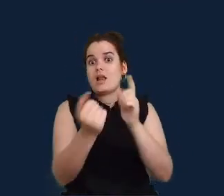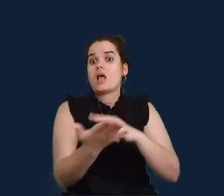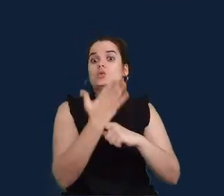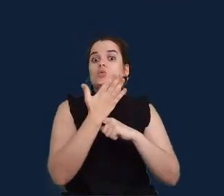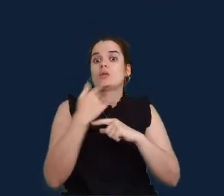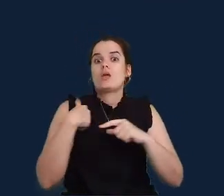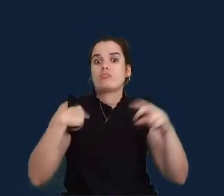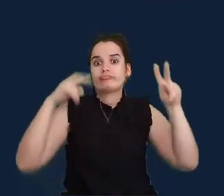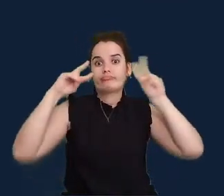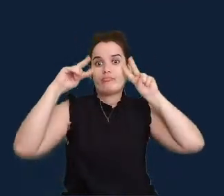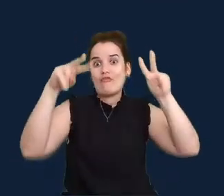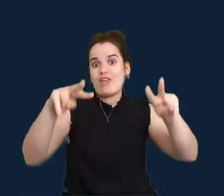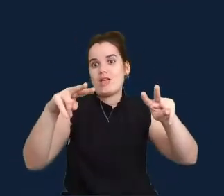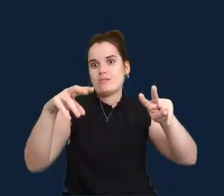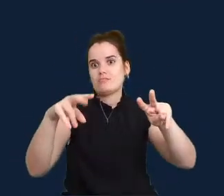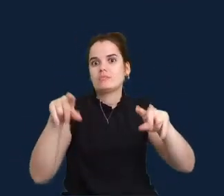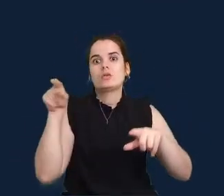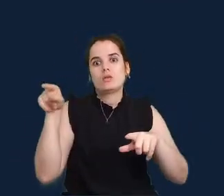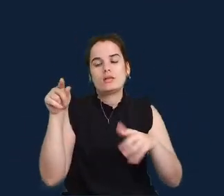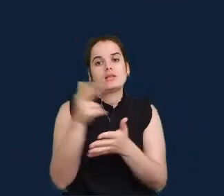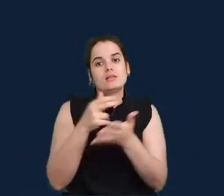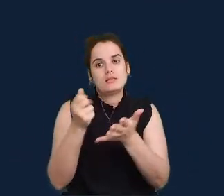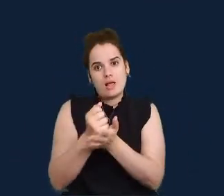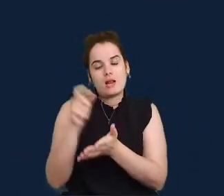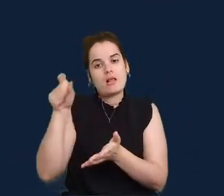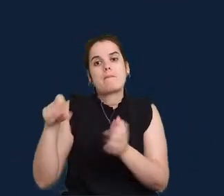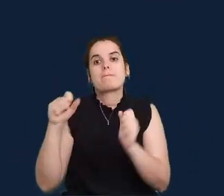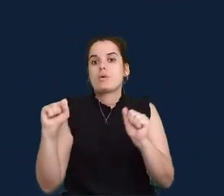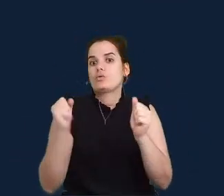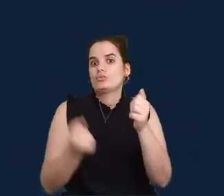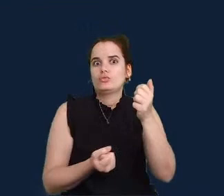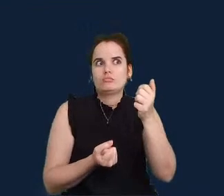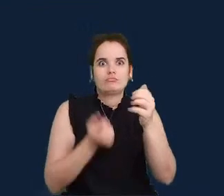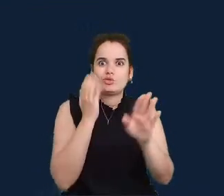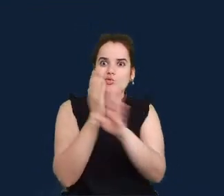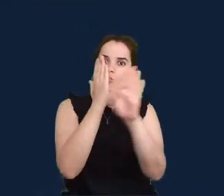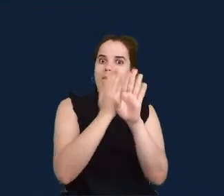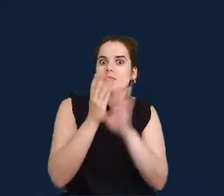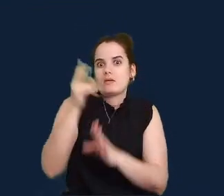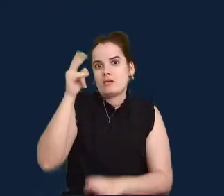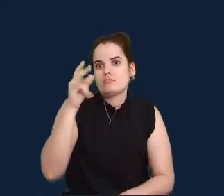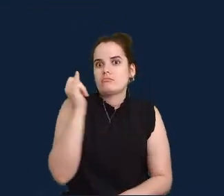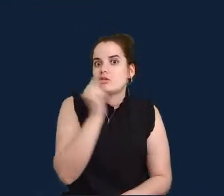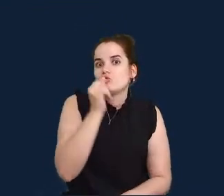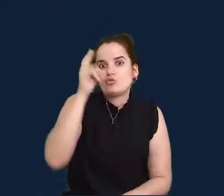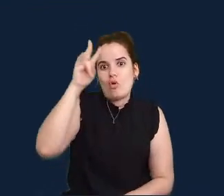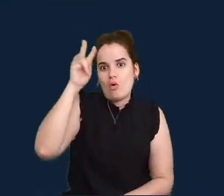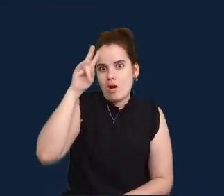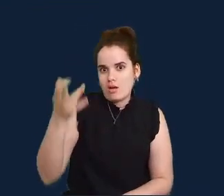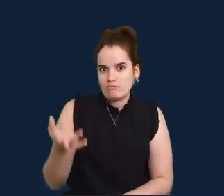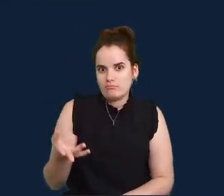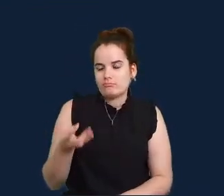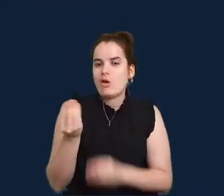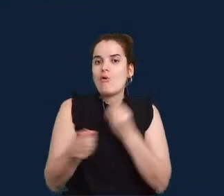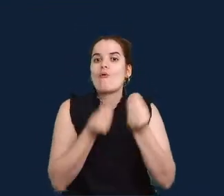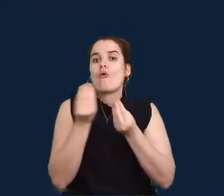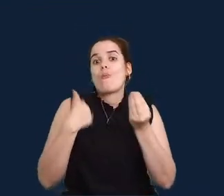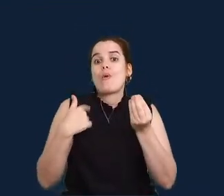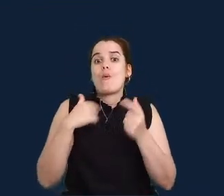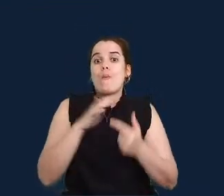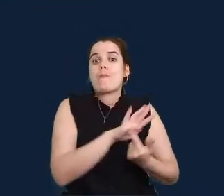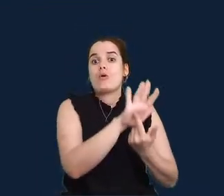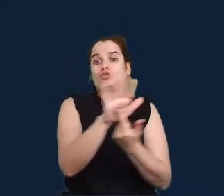I have a good story and I'm using design how to communicate it better. 100% good design can